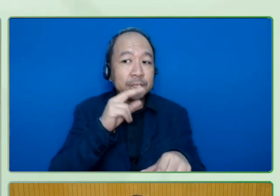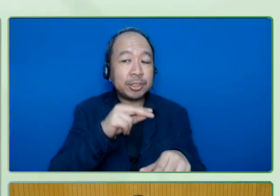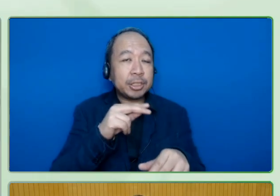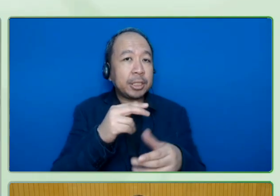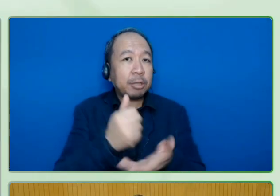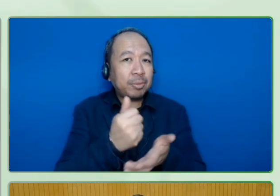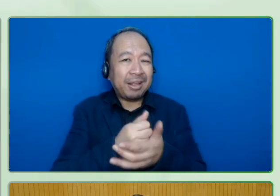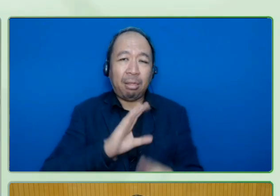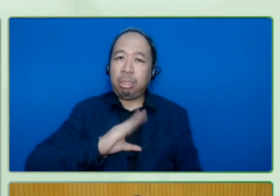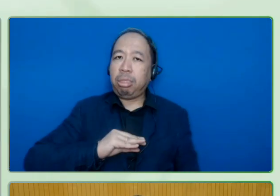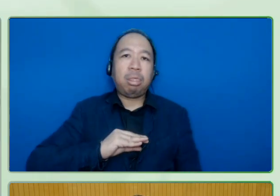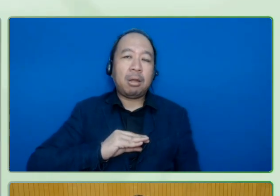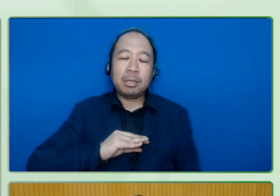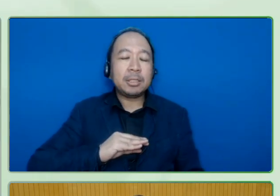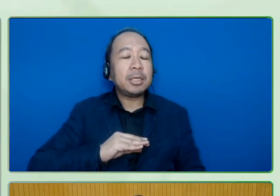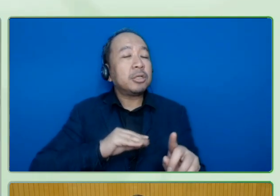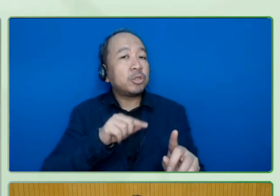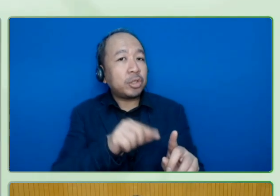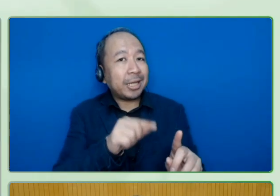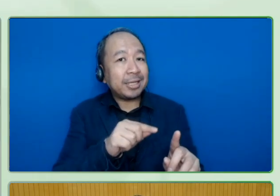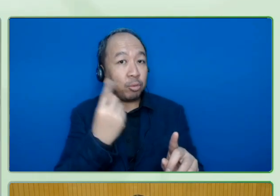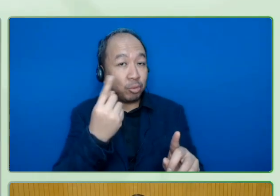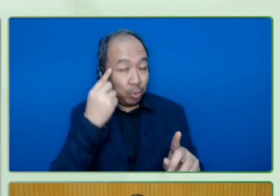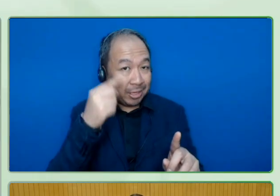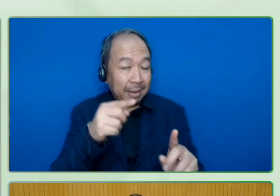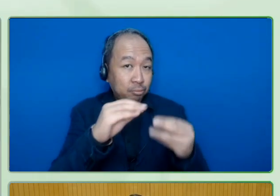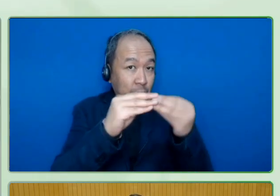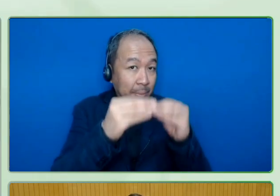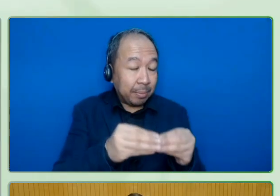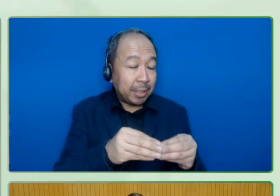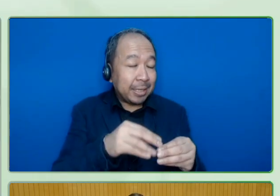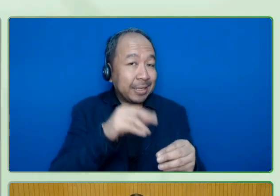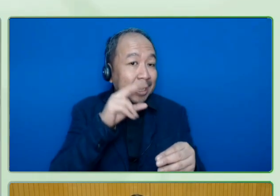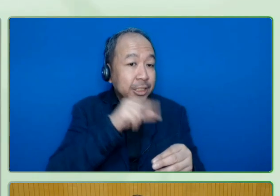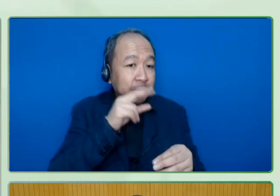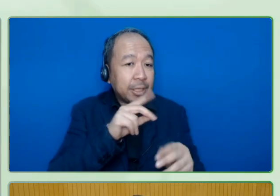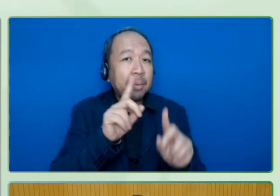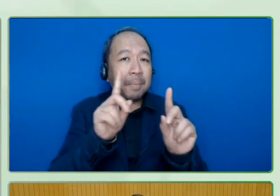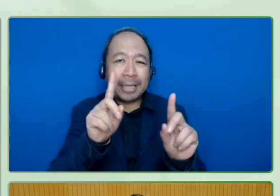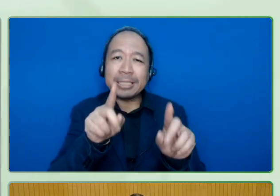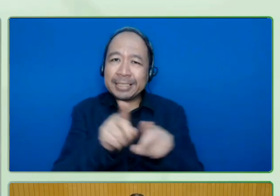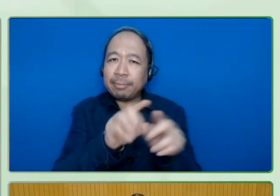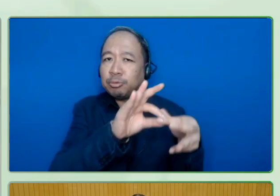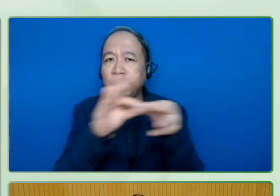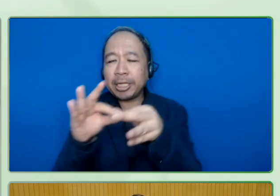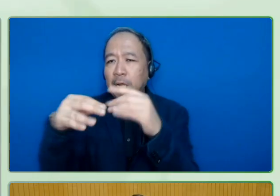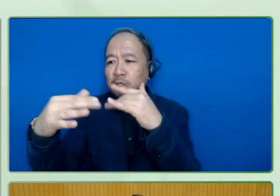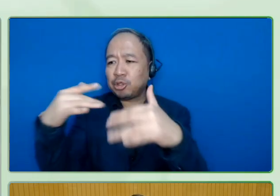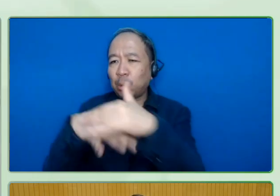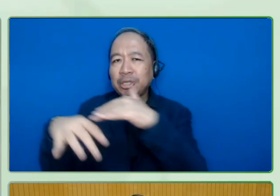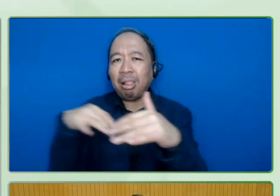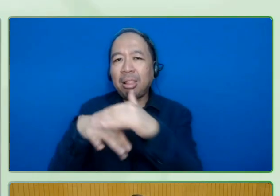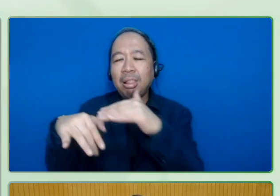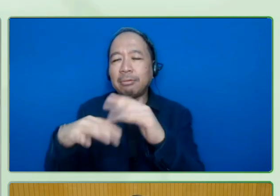know. It's not just the speech issue. It's the issue also, social issue, in communication issue. That's something